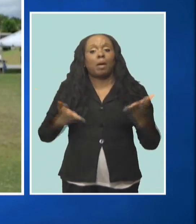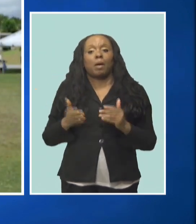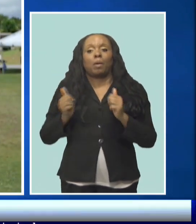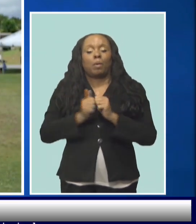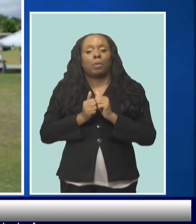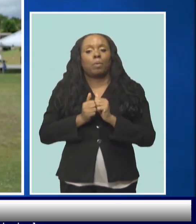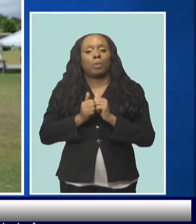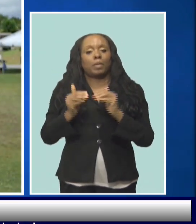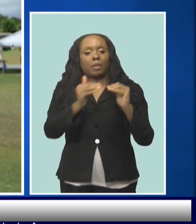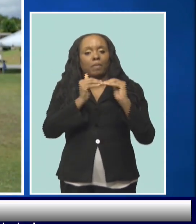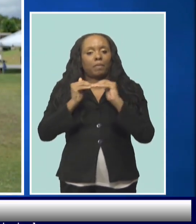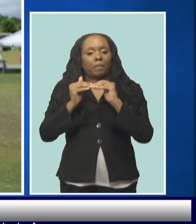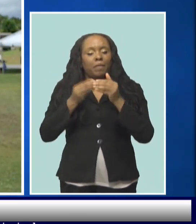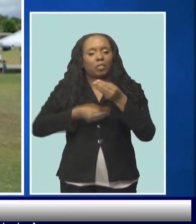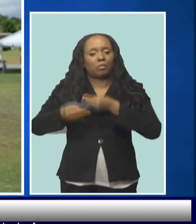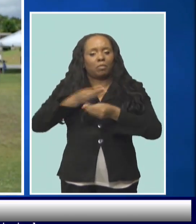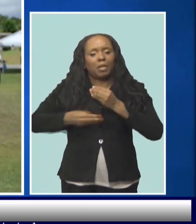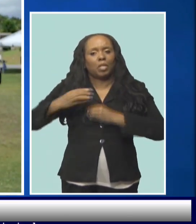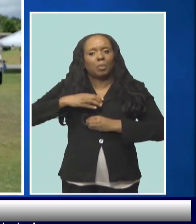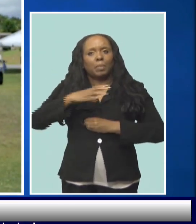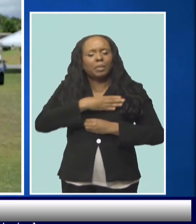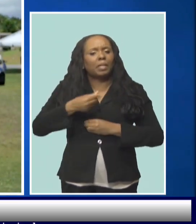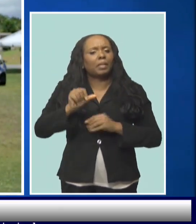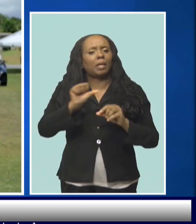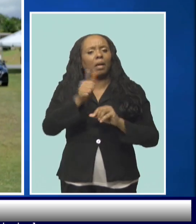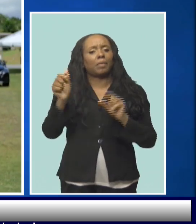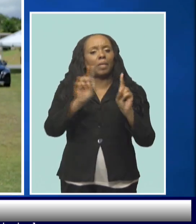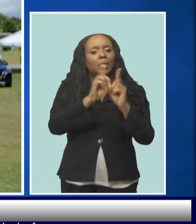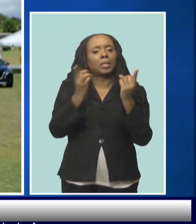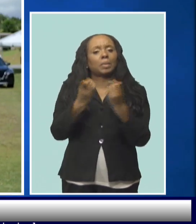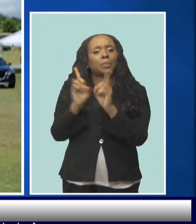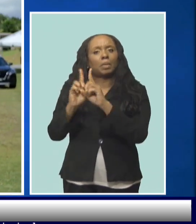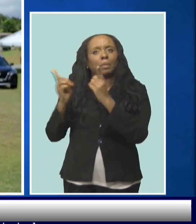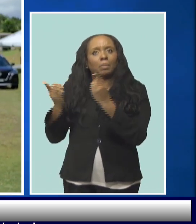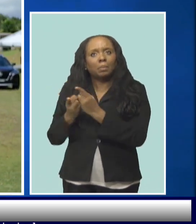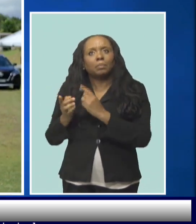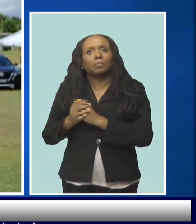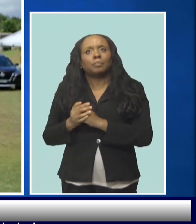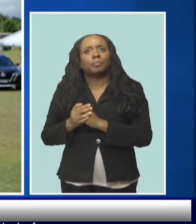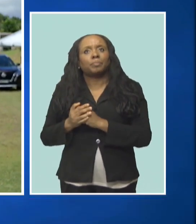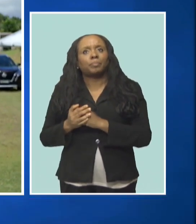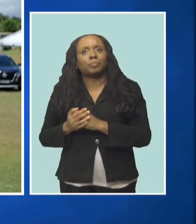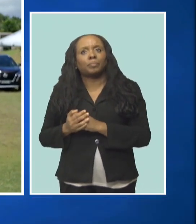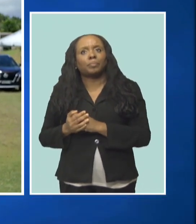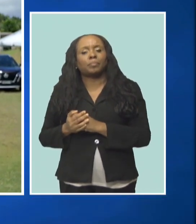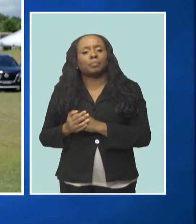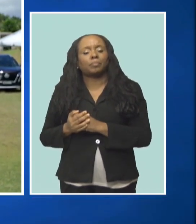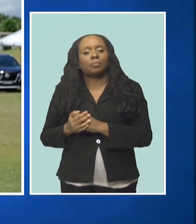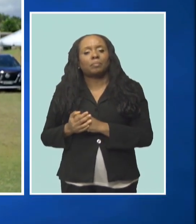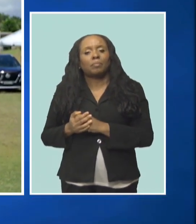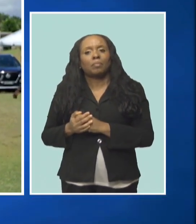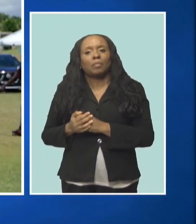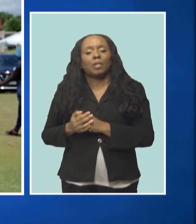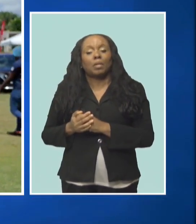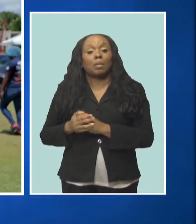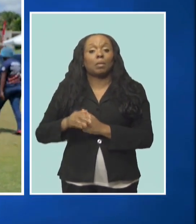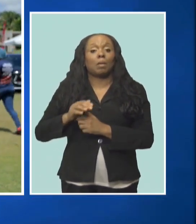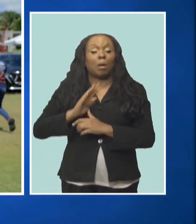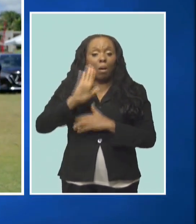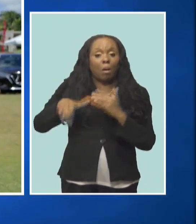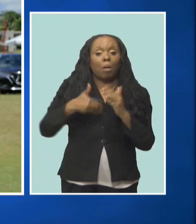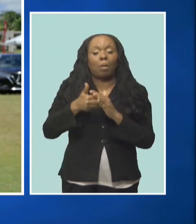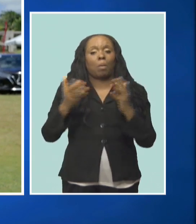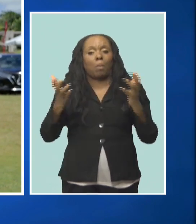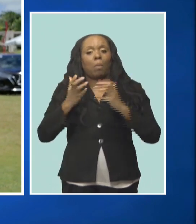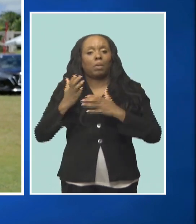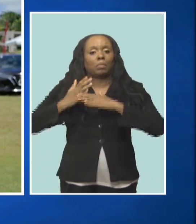of Public Counsel and the Department of Commerce, the divisions armed with protecting and safeguarding